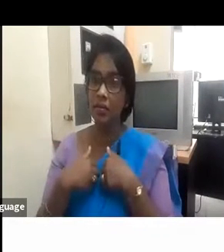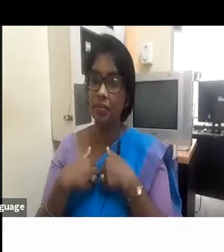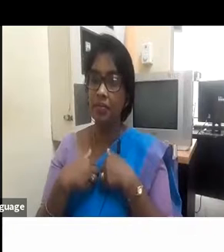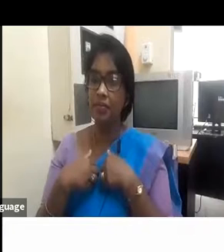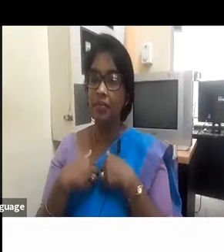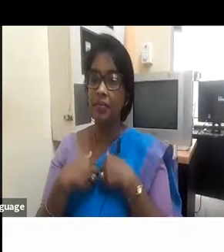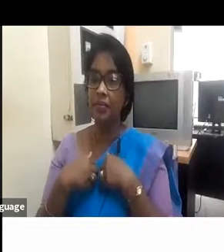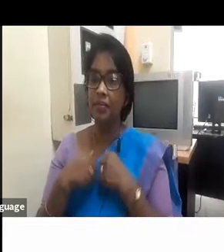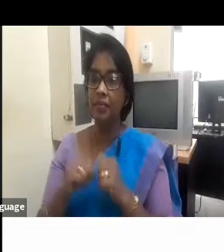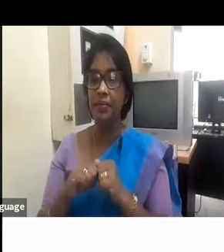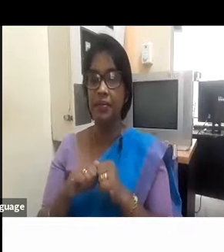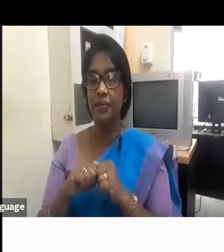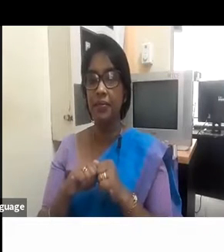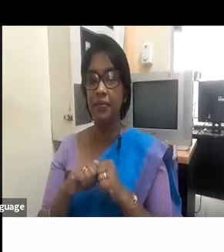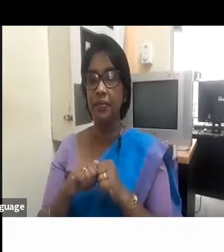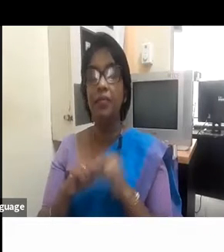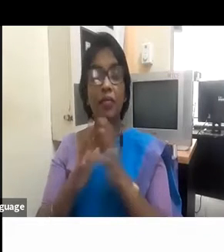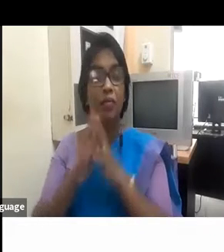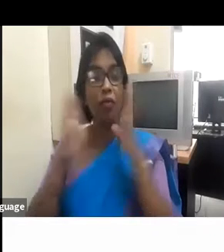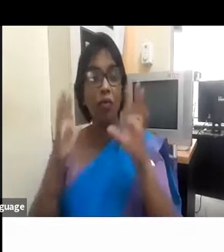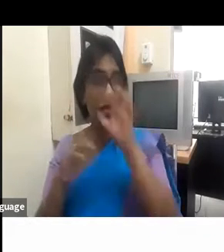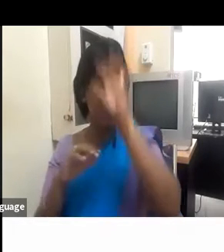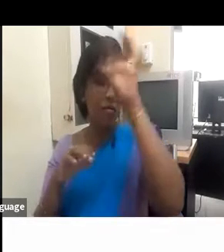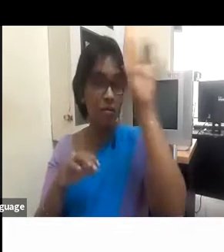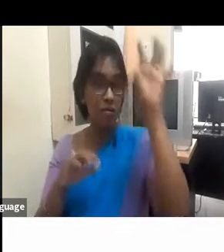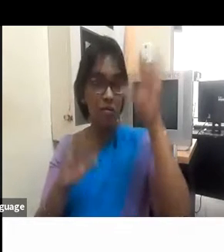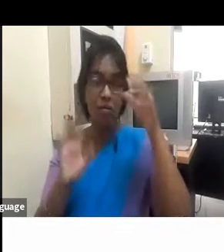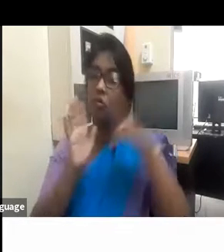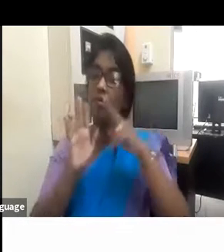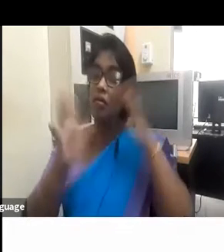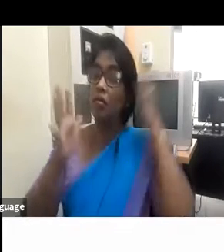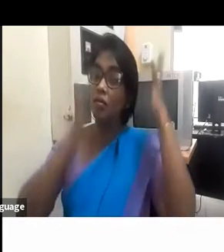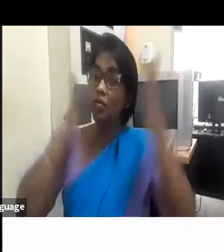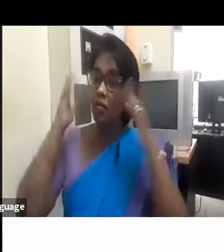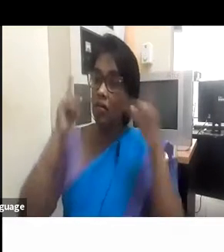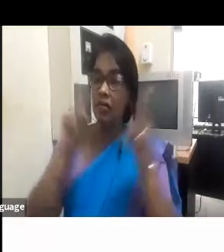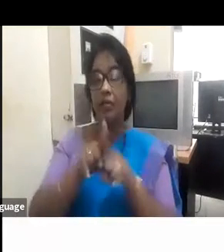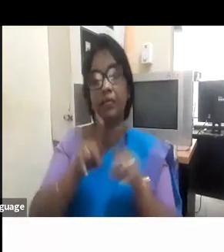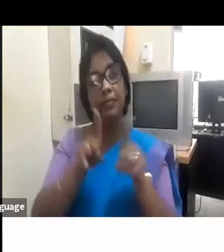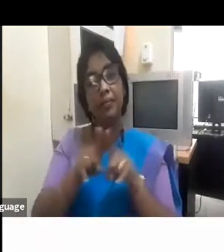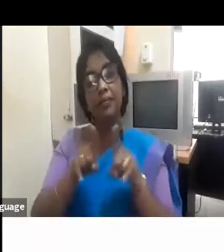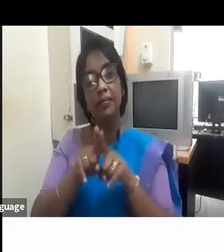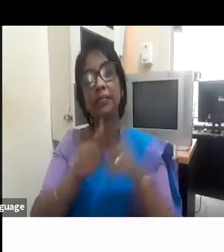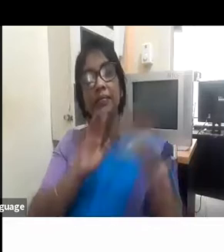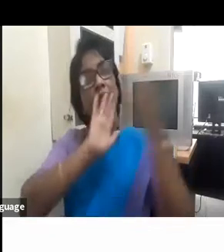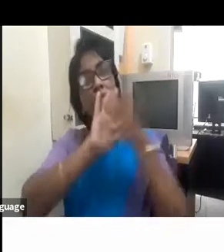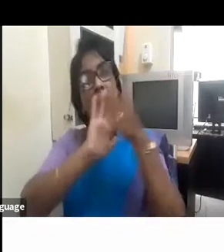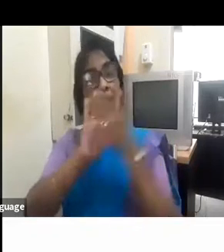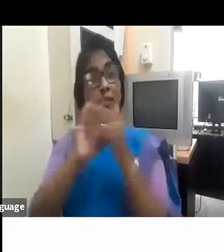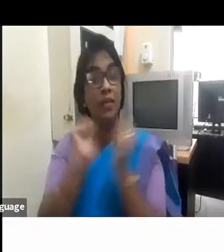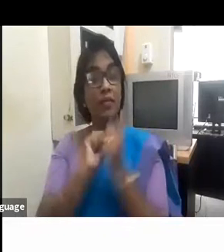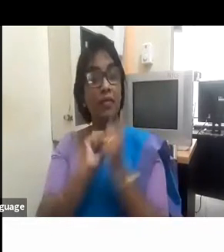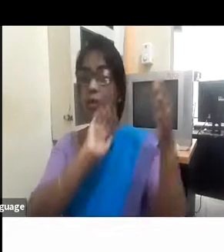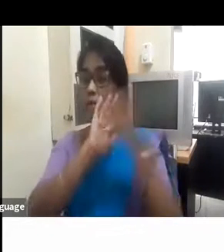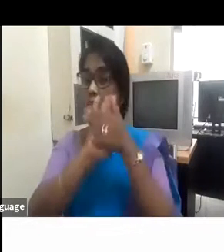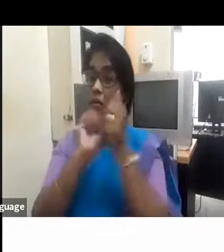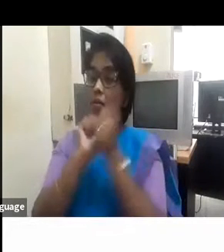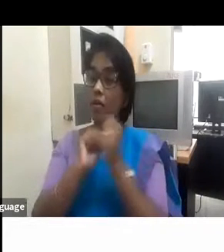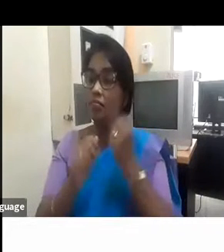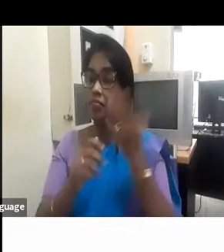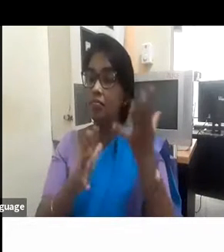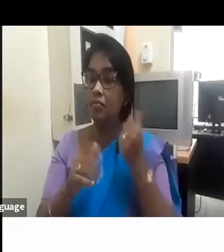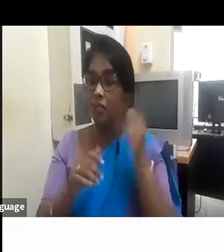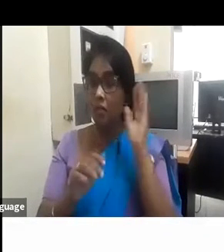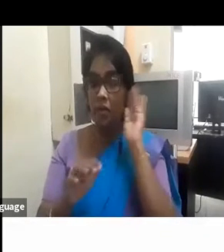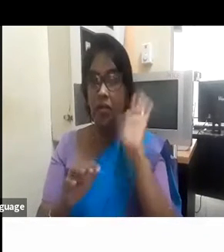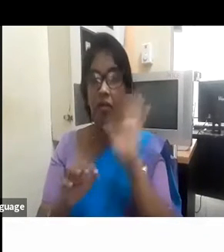important to attract the workforce, even, from outside, that we need in a national labor market